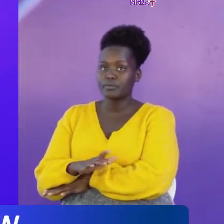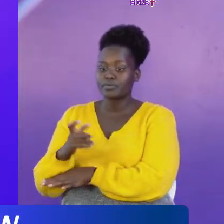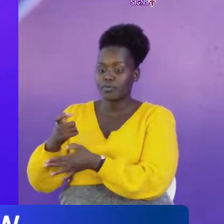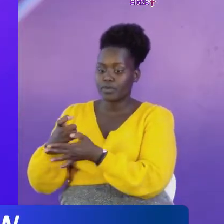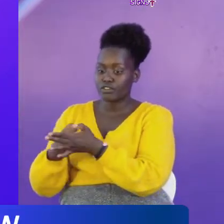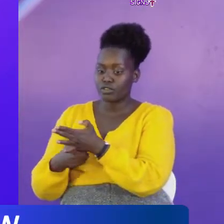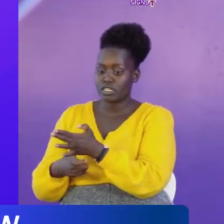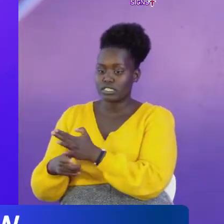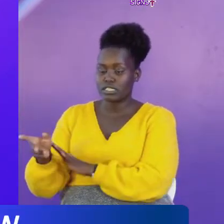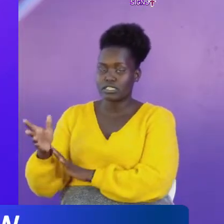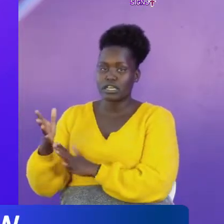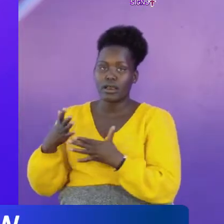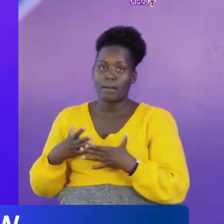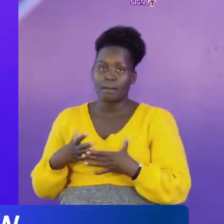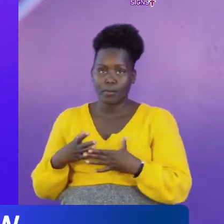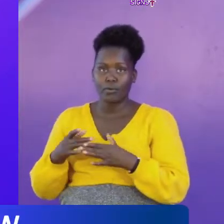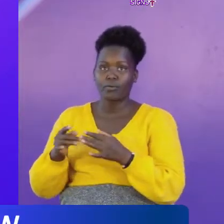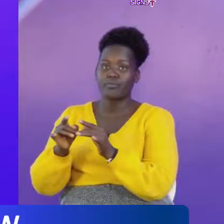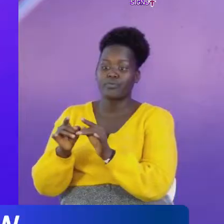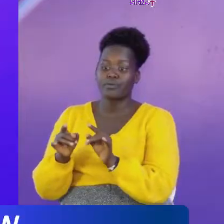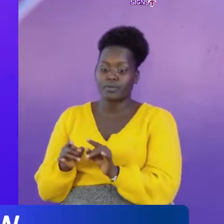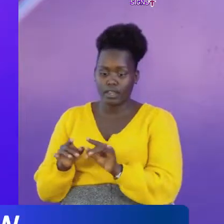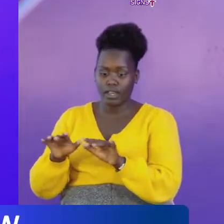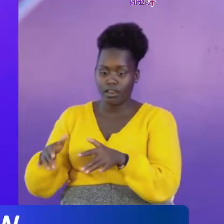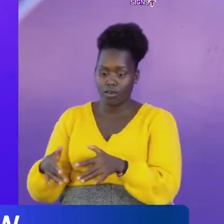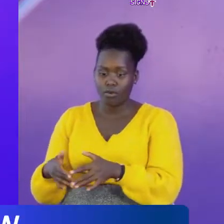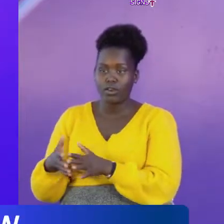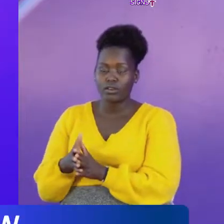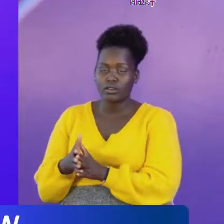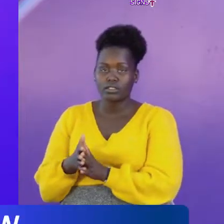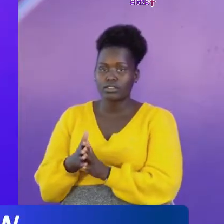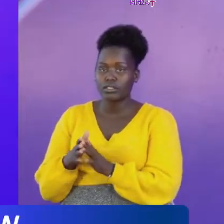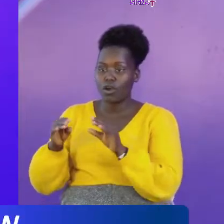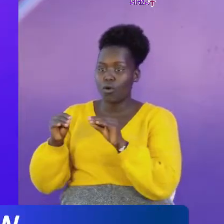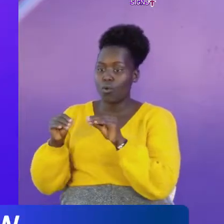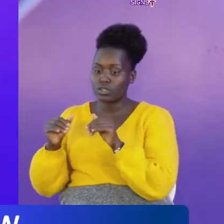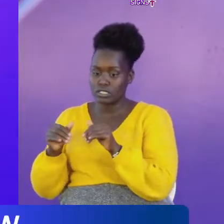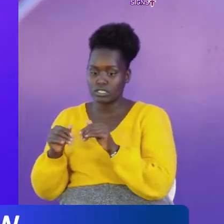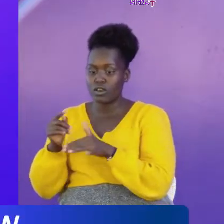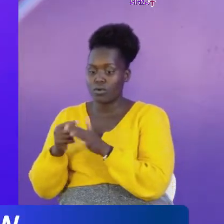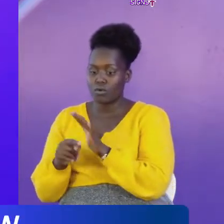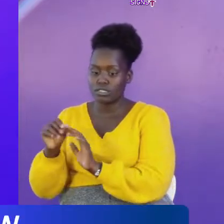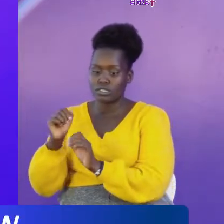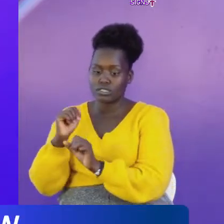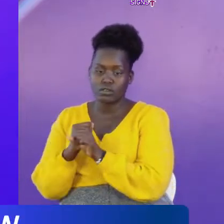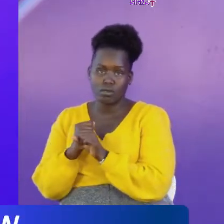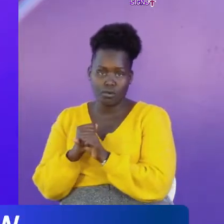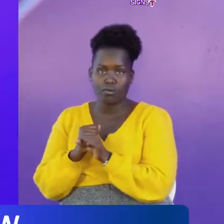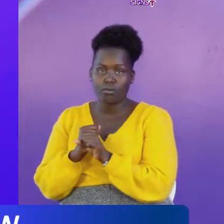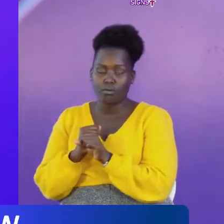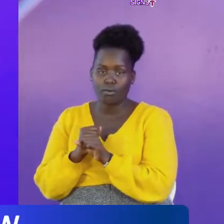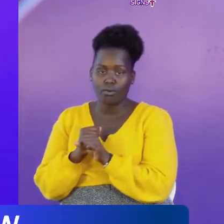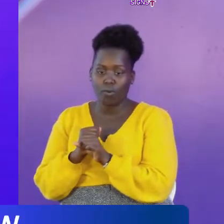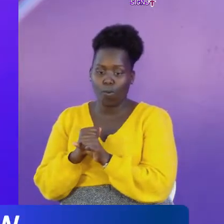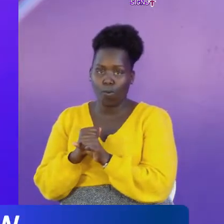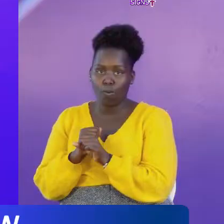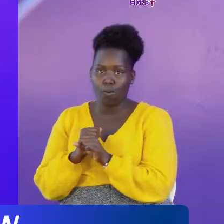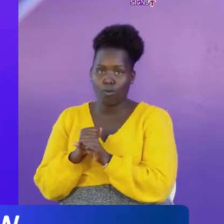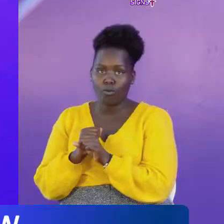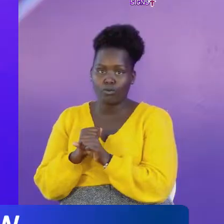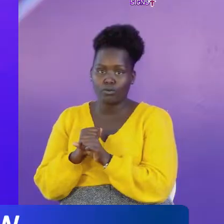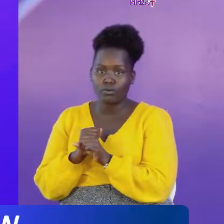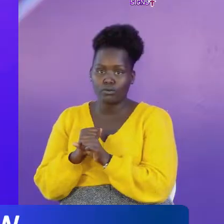taxman. And in terms of quantifying what he's doing, it